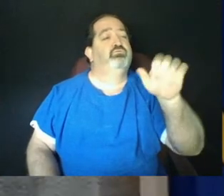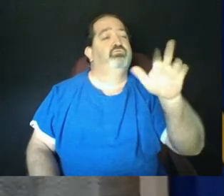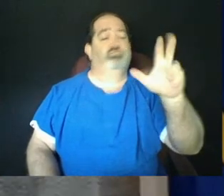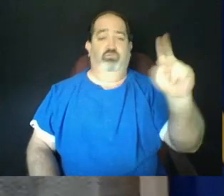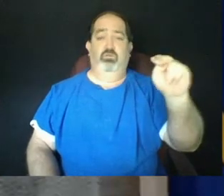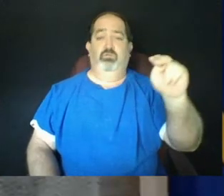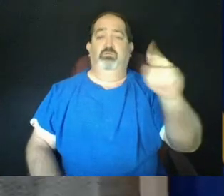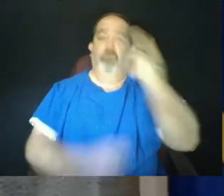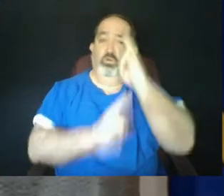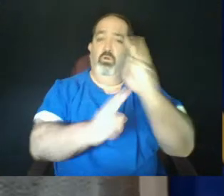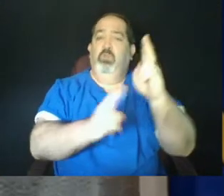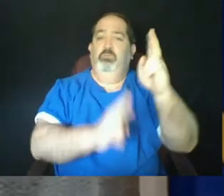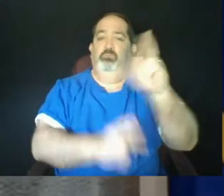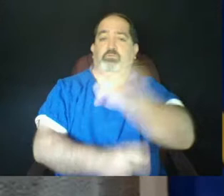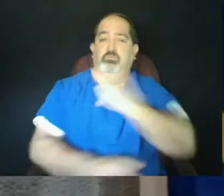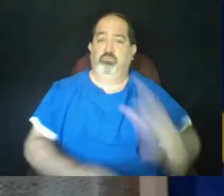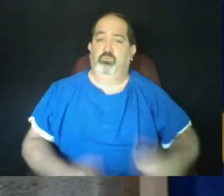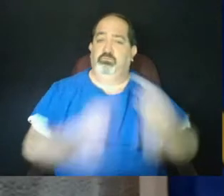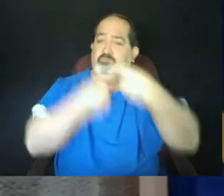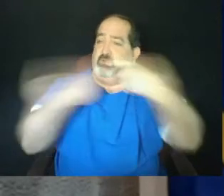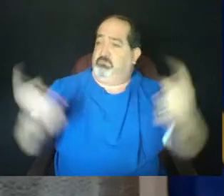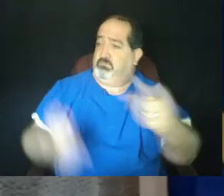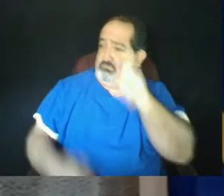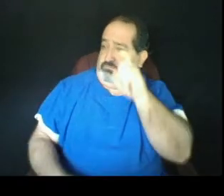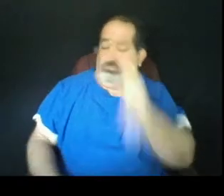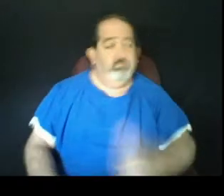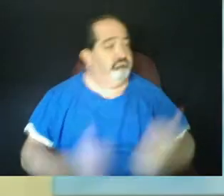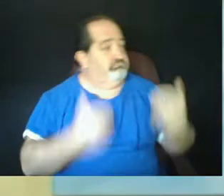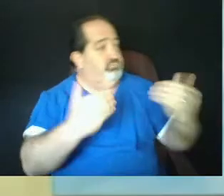gathered court. Let him proceed.